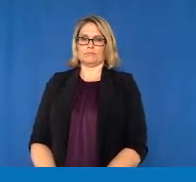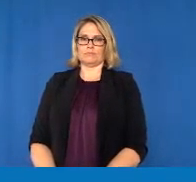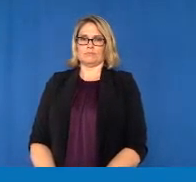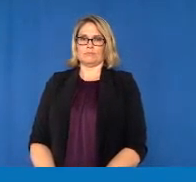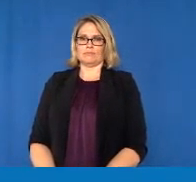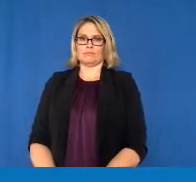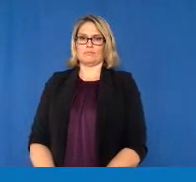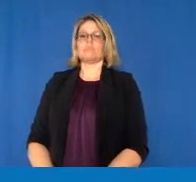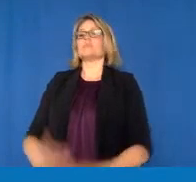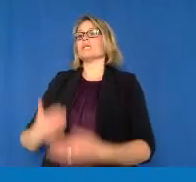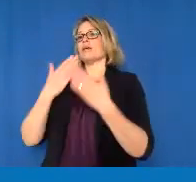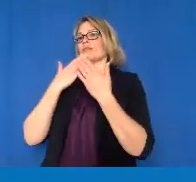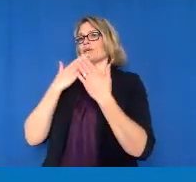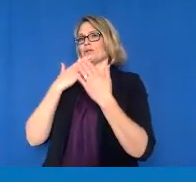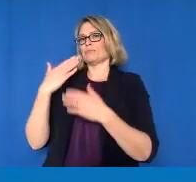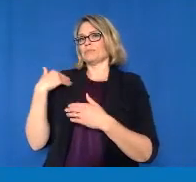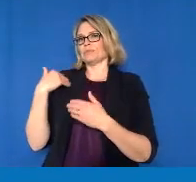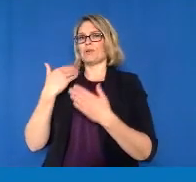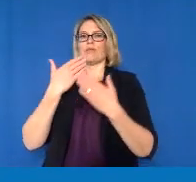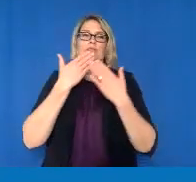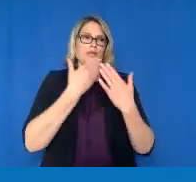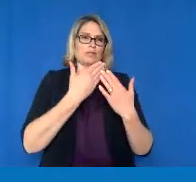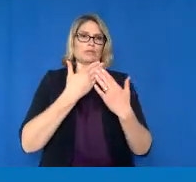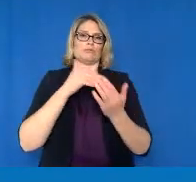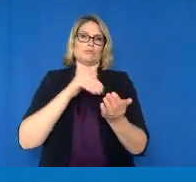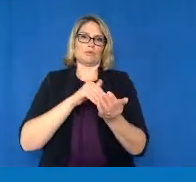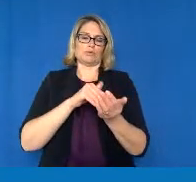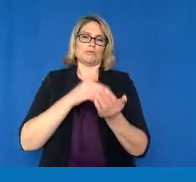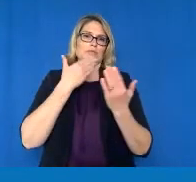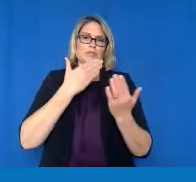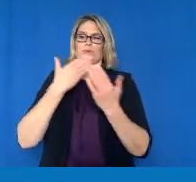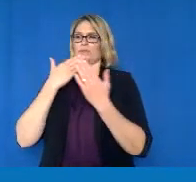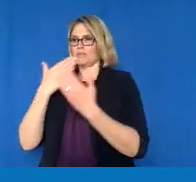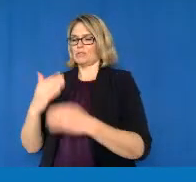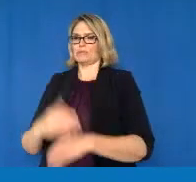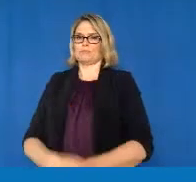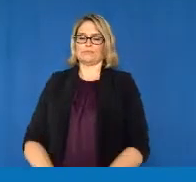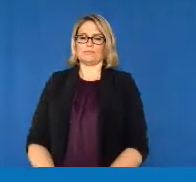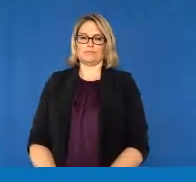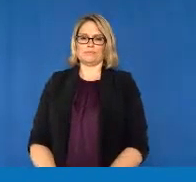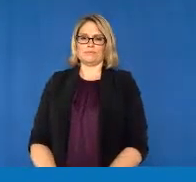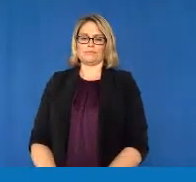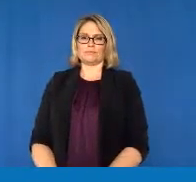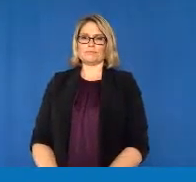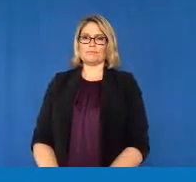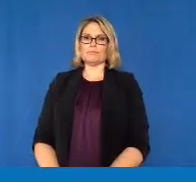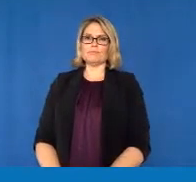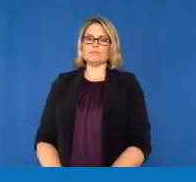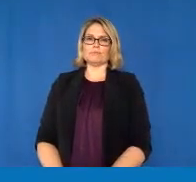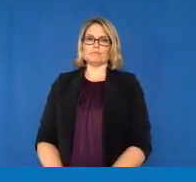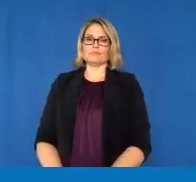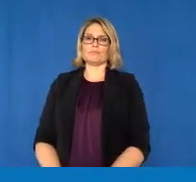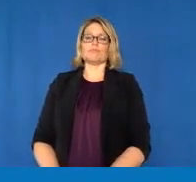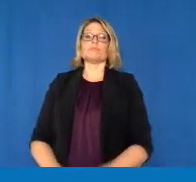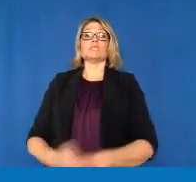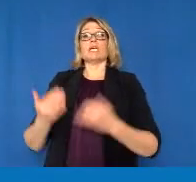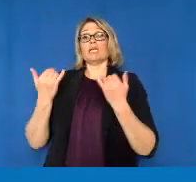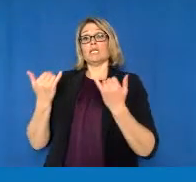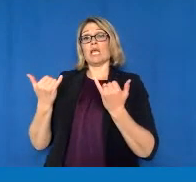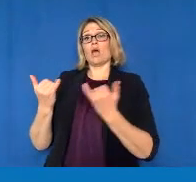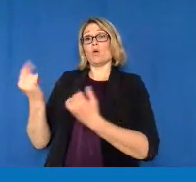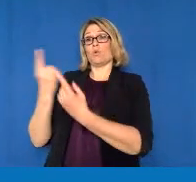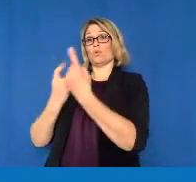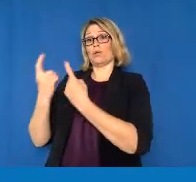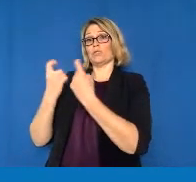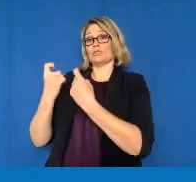Thank you, Minister and Dr. Russell. Merci beaucoup, Ms. Shepherd and Dr. Russell. We'll now proceed with questions from